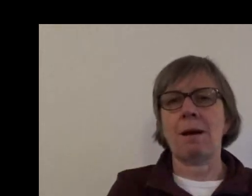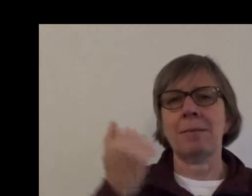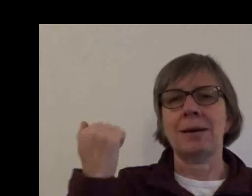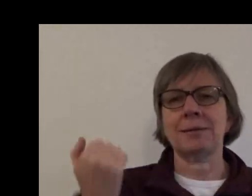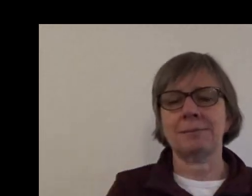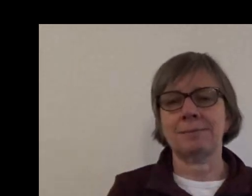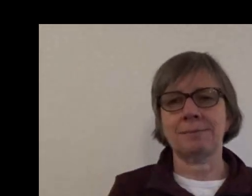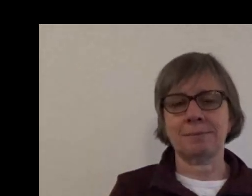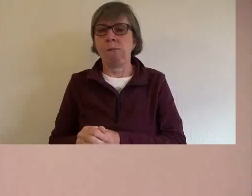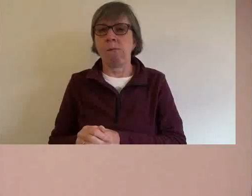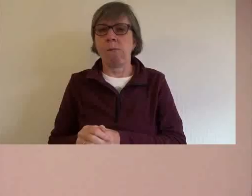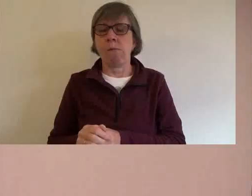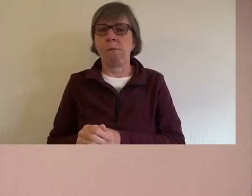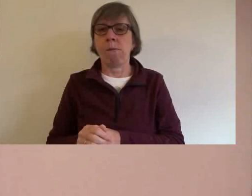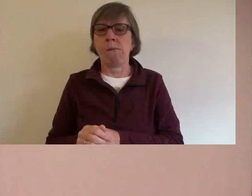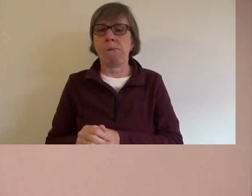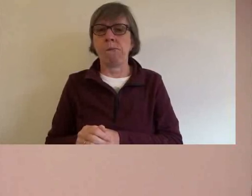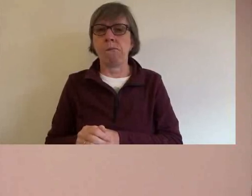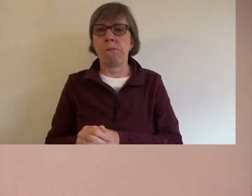Amen.